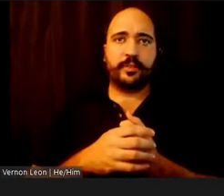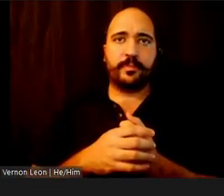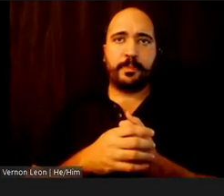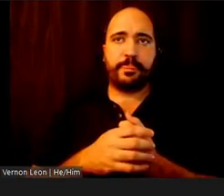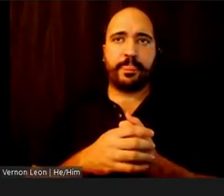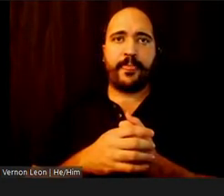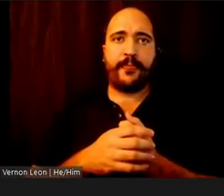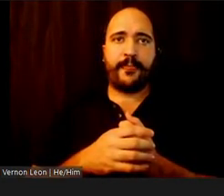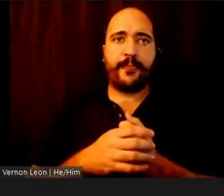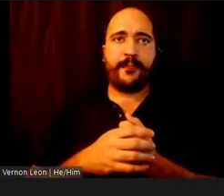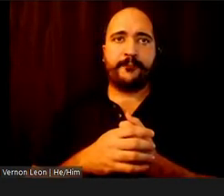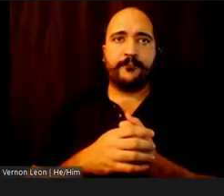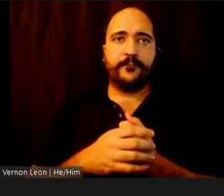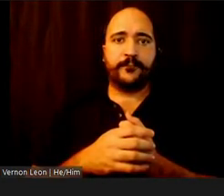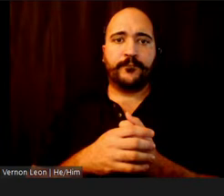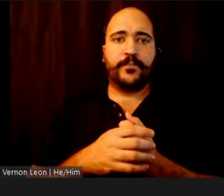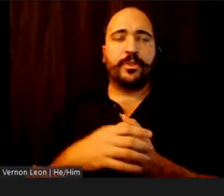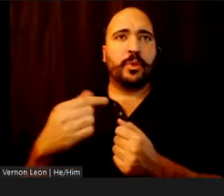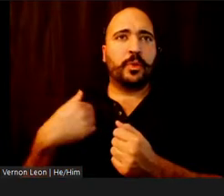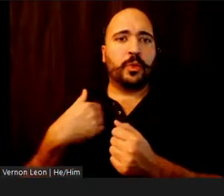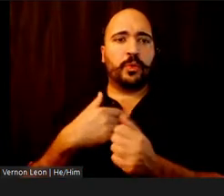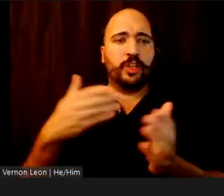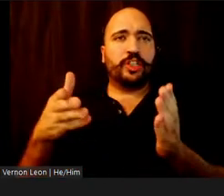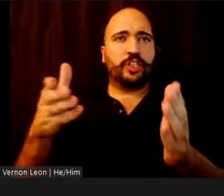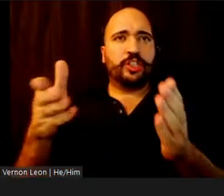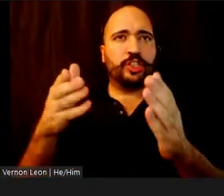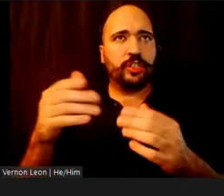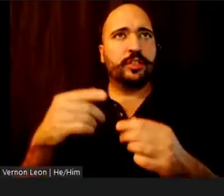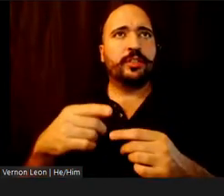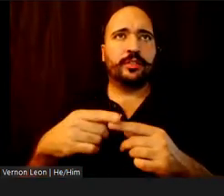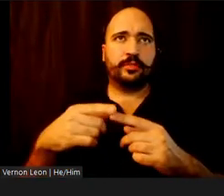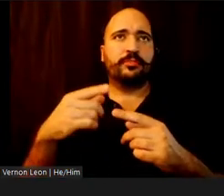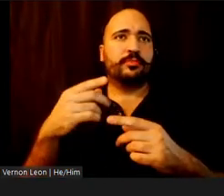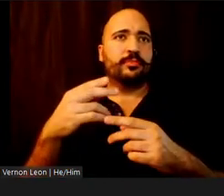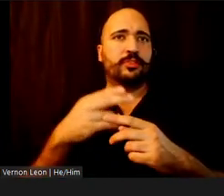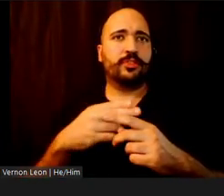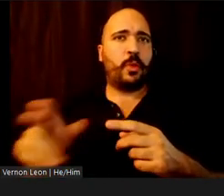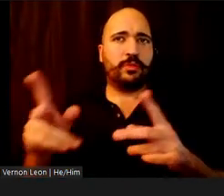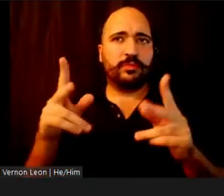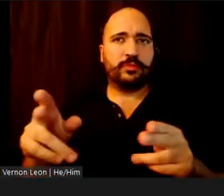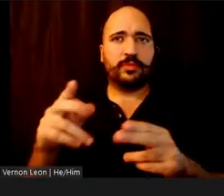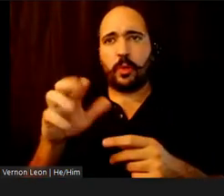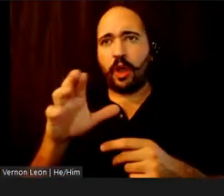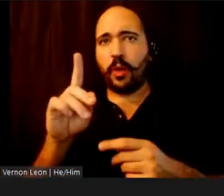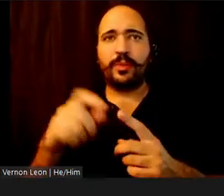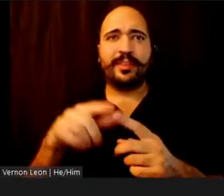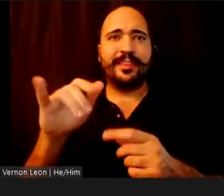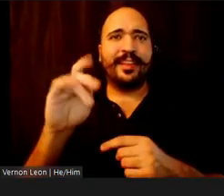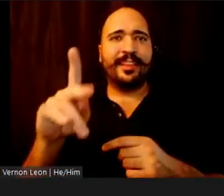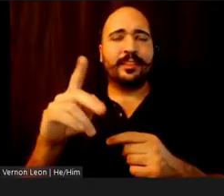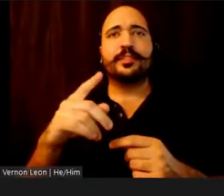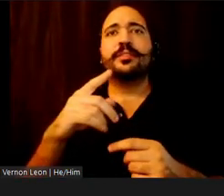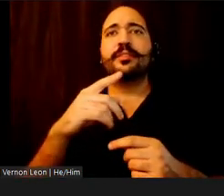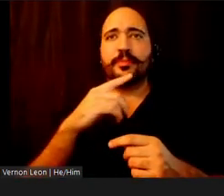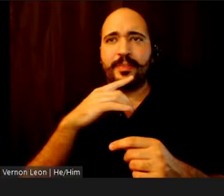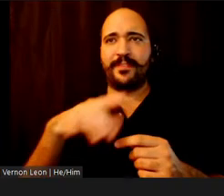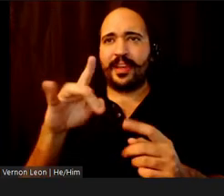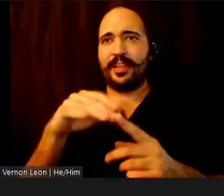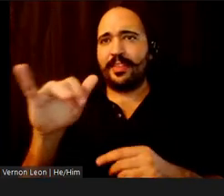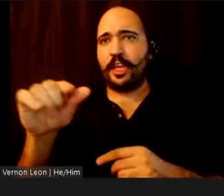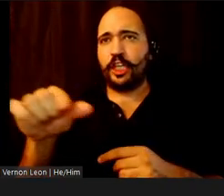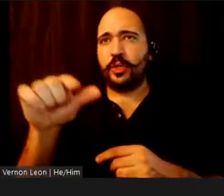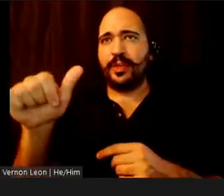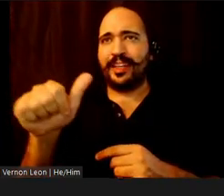to take a short survey using the QR code or link currently being displayed. The link can also be found in the Q&A